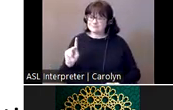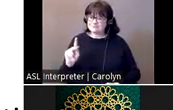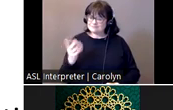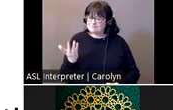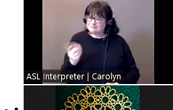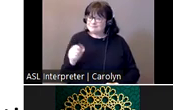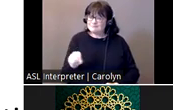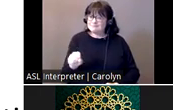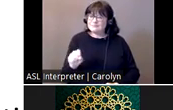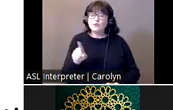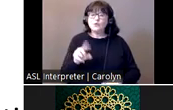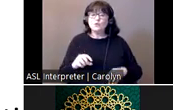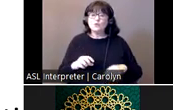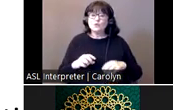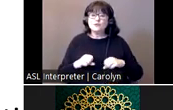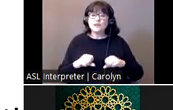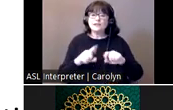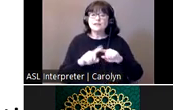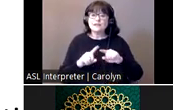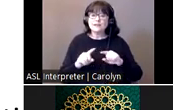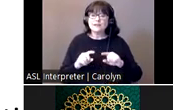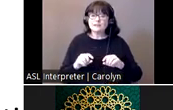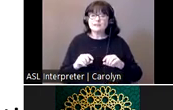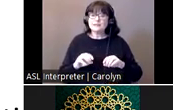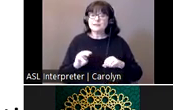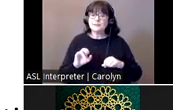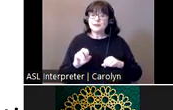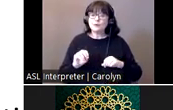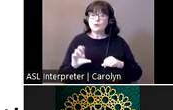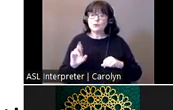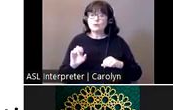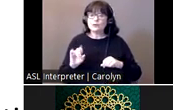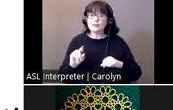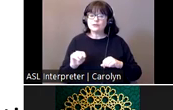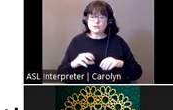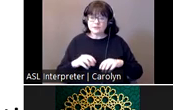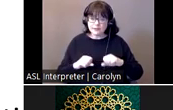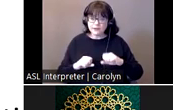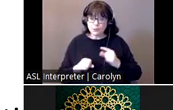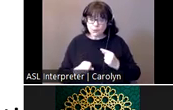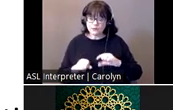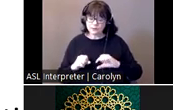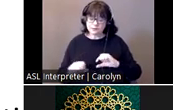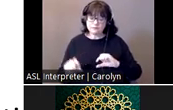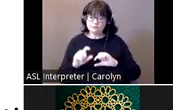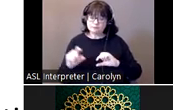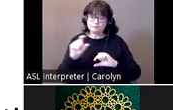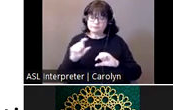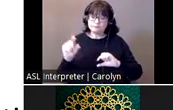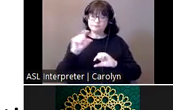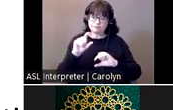ideally take micro-credentials and bundle them together or stack them up one on top of the other to either get a